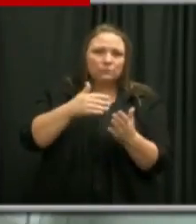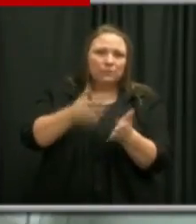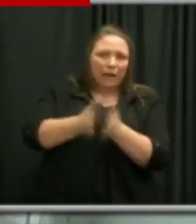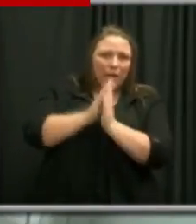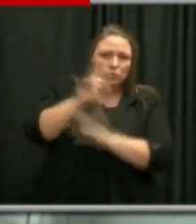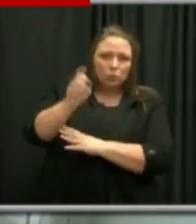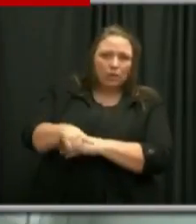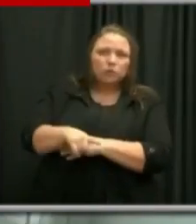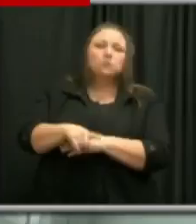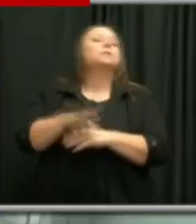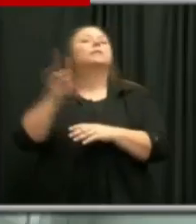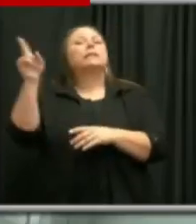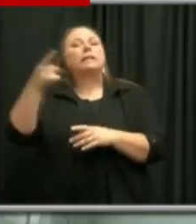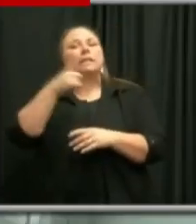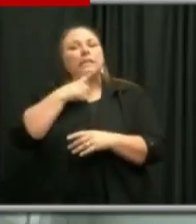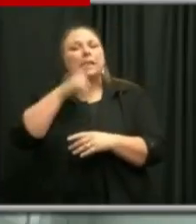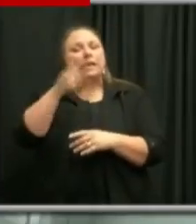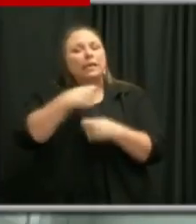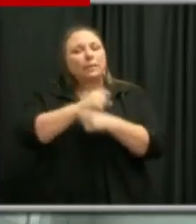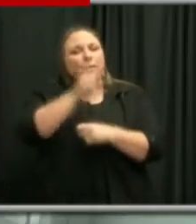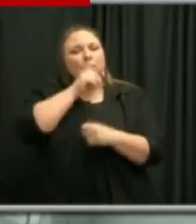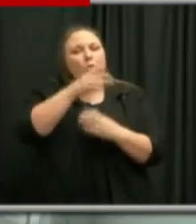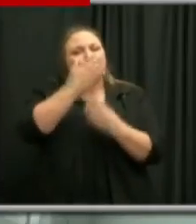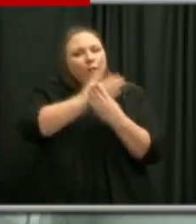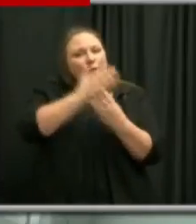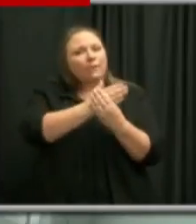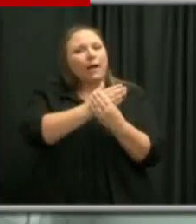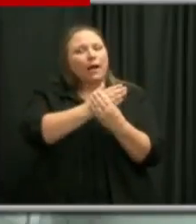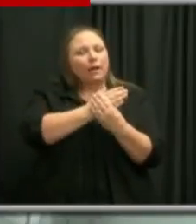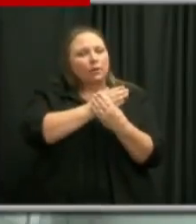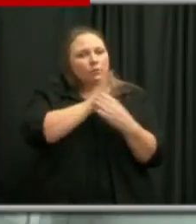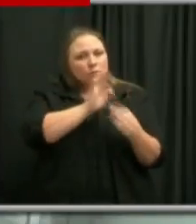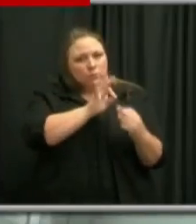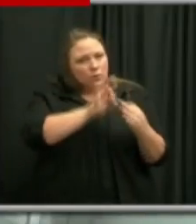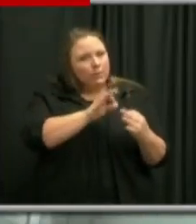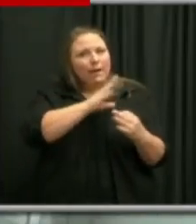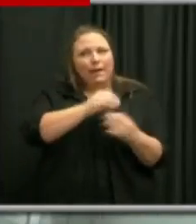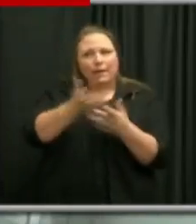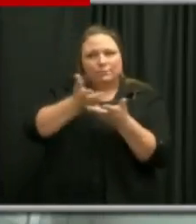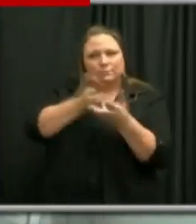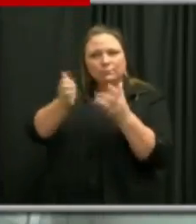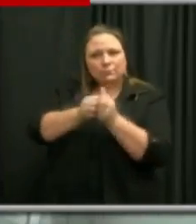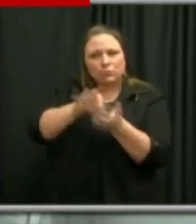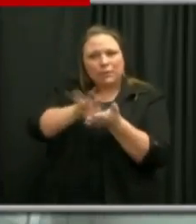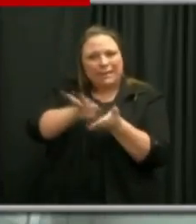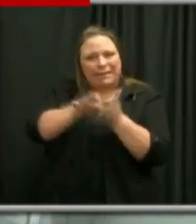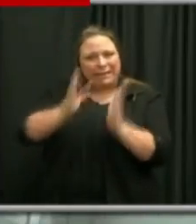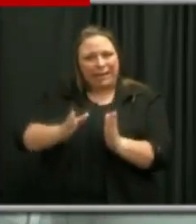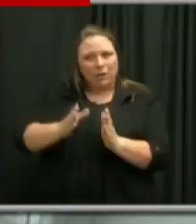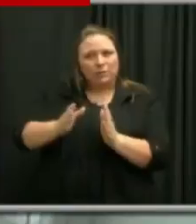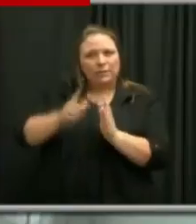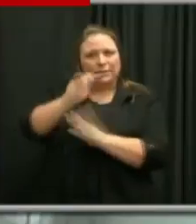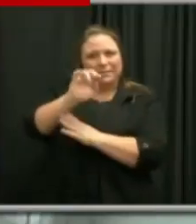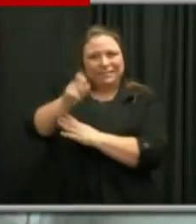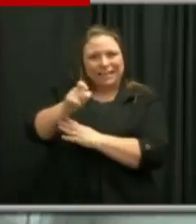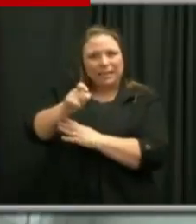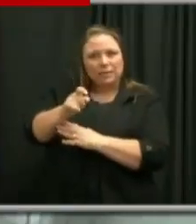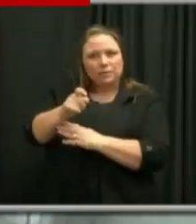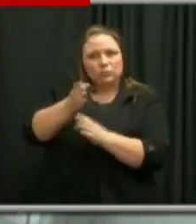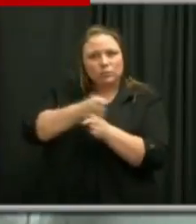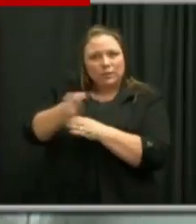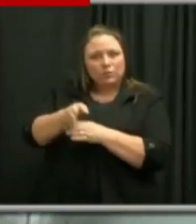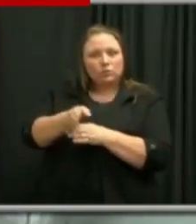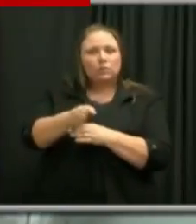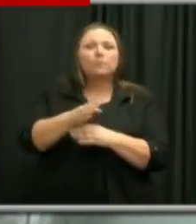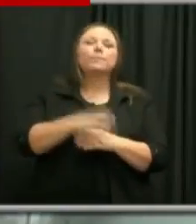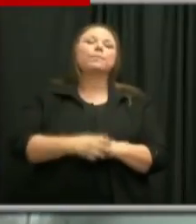in order, and definitely keep talking to your tax professional. It is nearly 4 weeks since